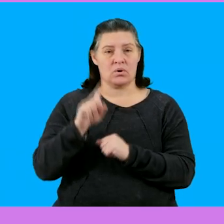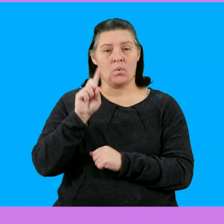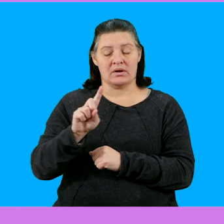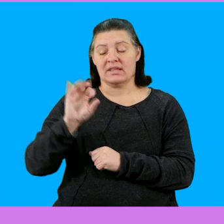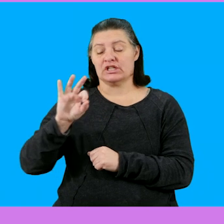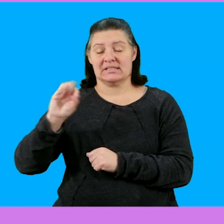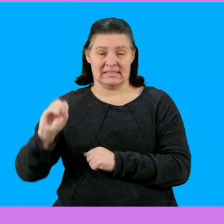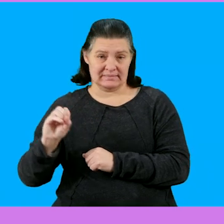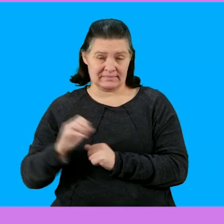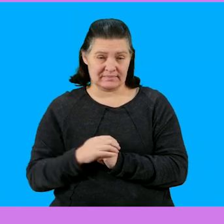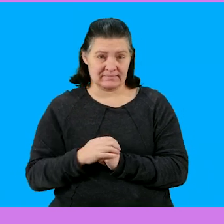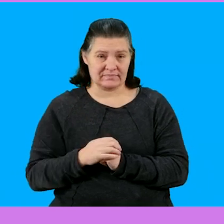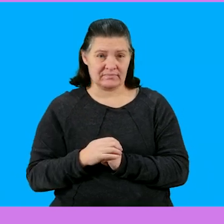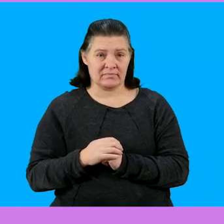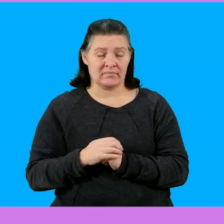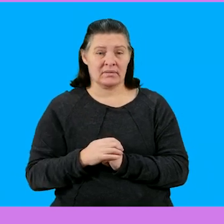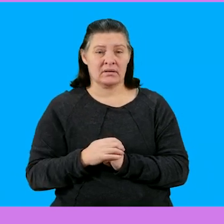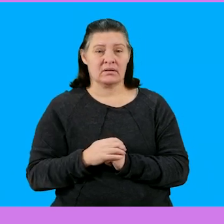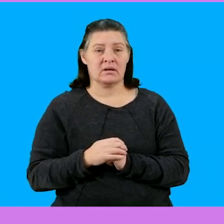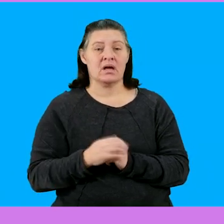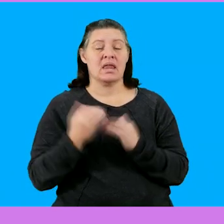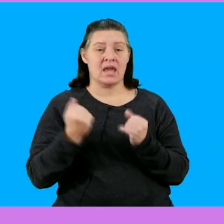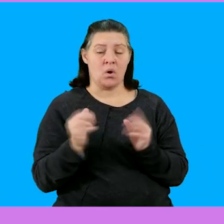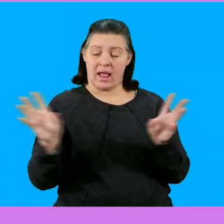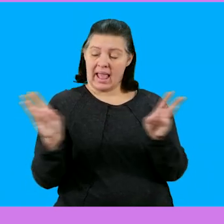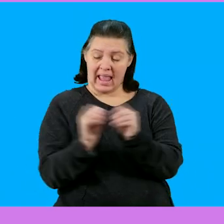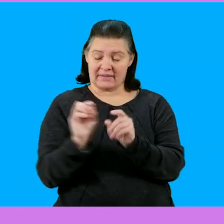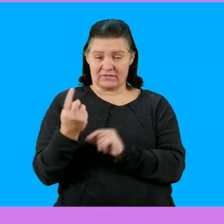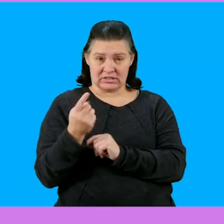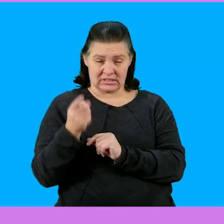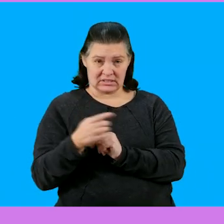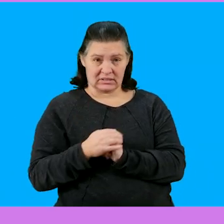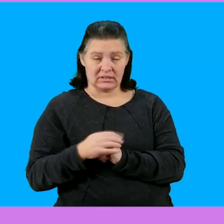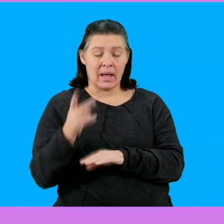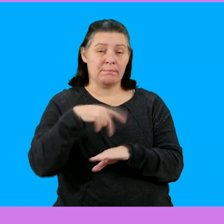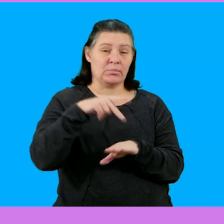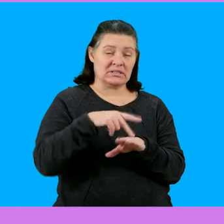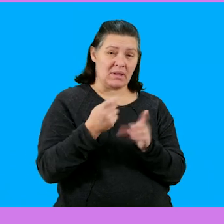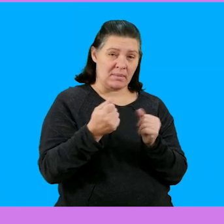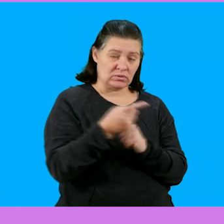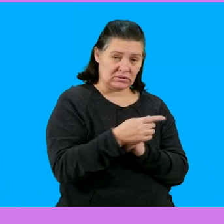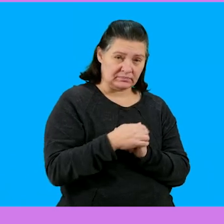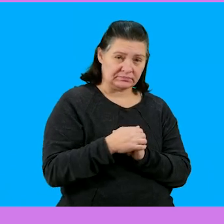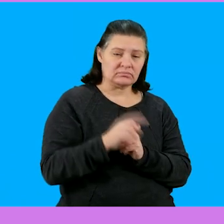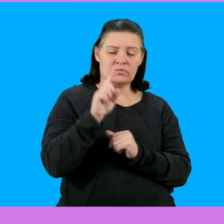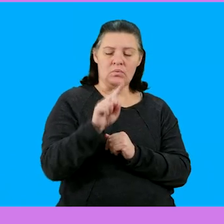11,130 rand. Okay, before I move on to the third half year, I need to add the two amounts together. The principal amount,